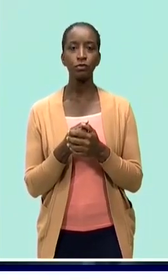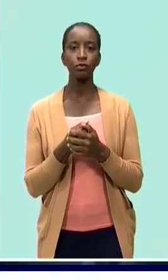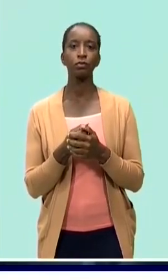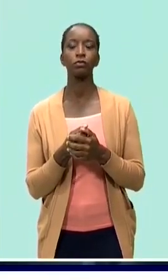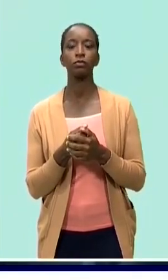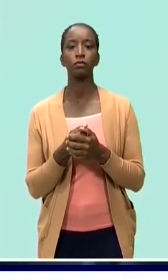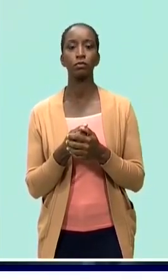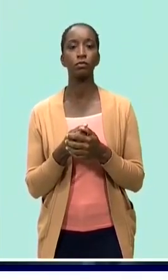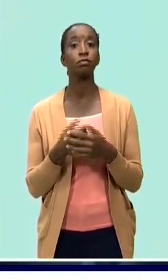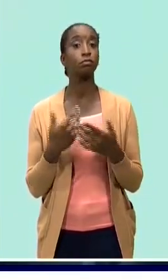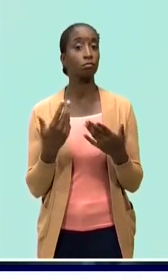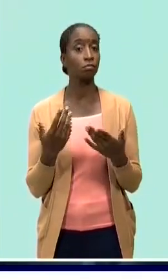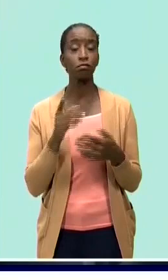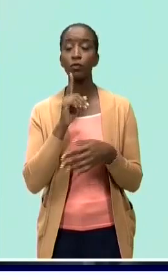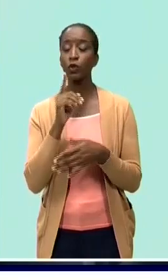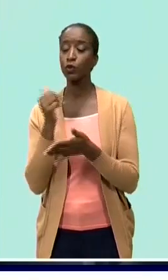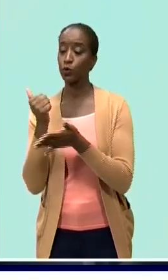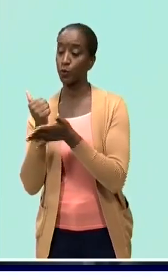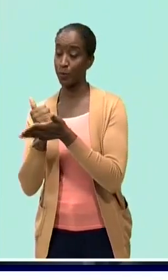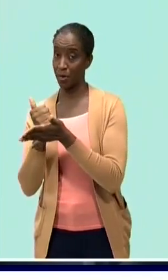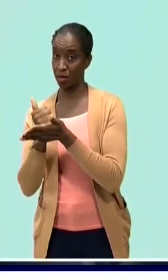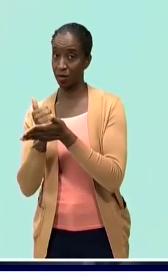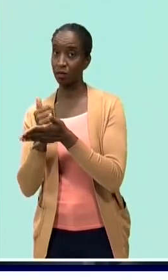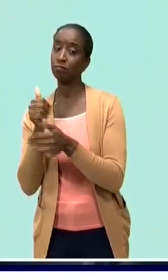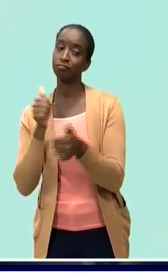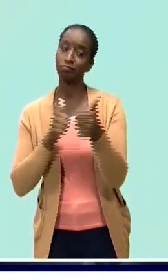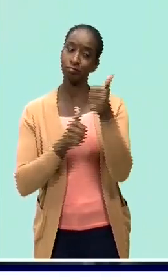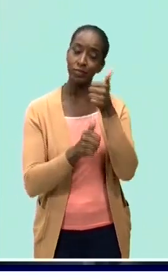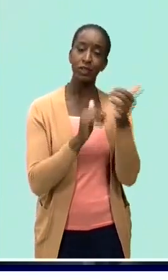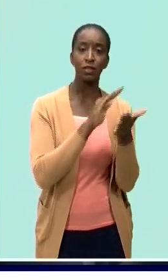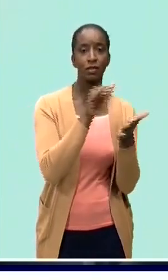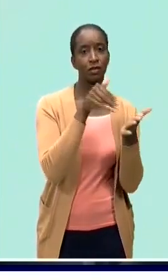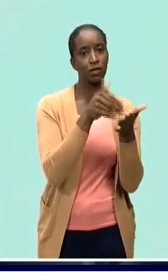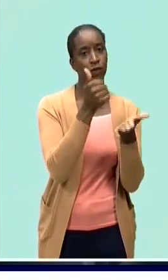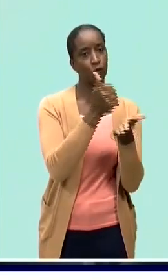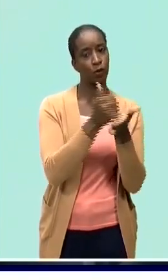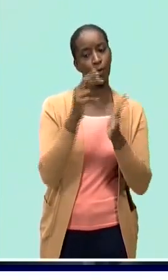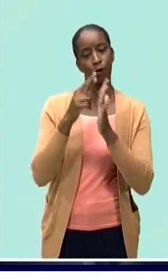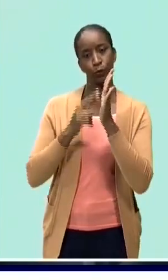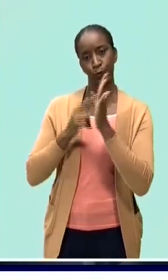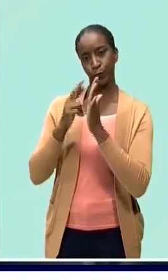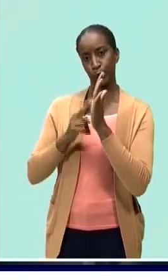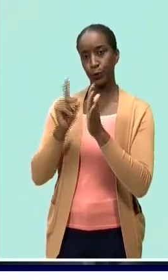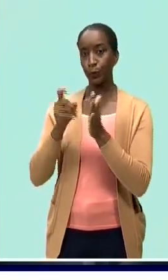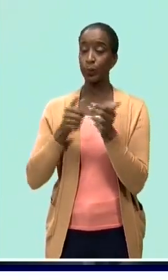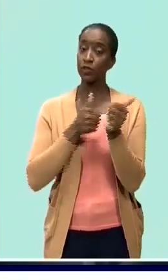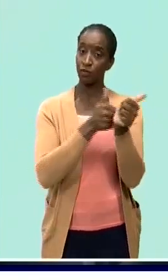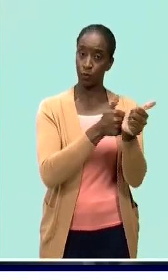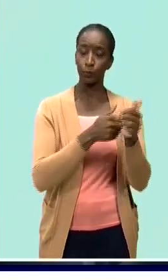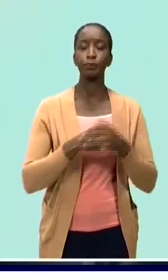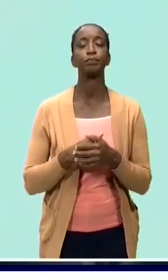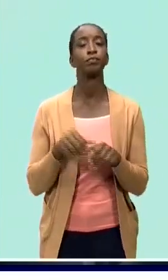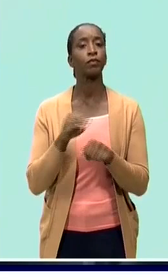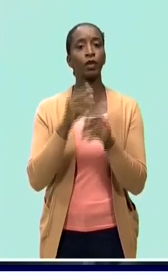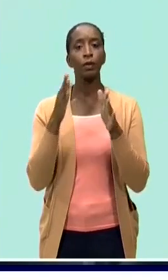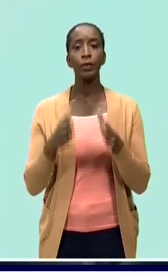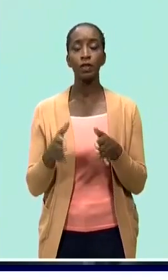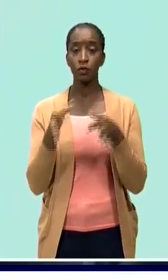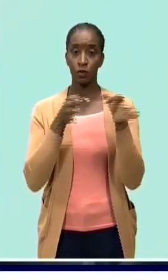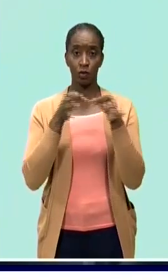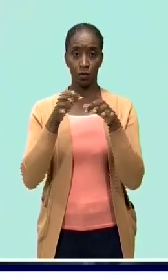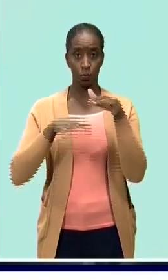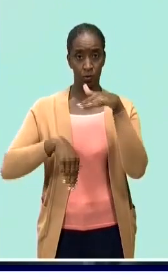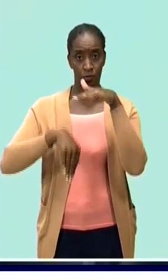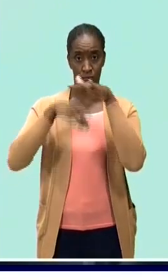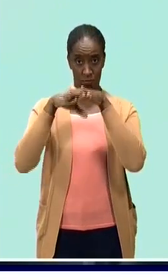course, the commercial banks will be involved in this, and they will be under central bank regulations. And finally, Minister Strachan adds that there will also be a cap placed on the